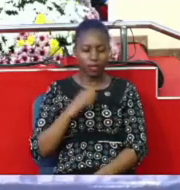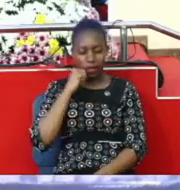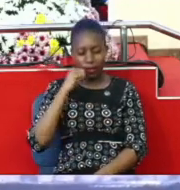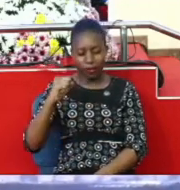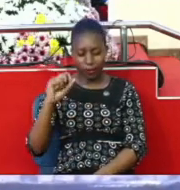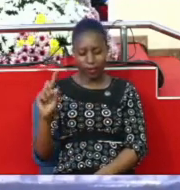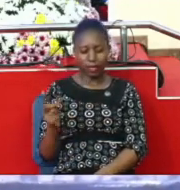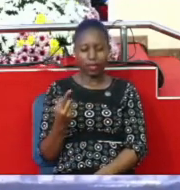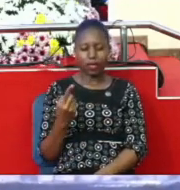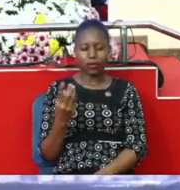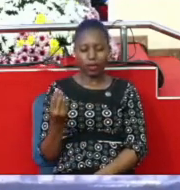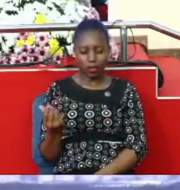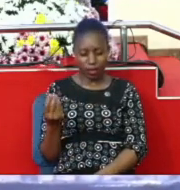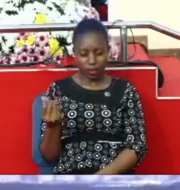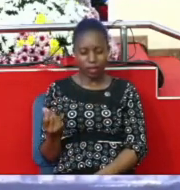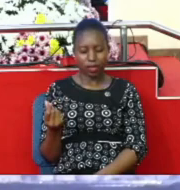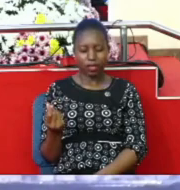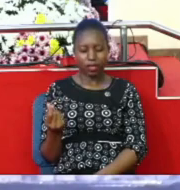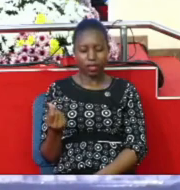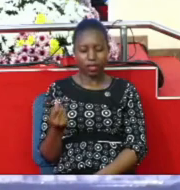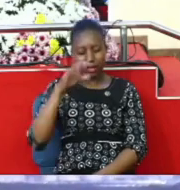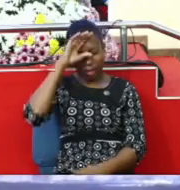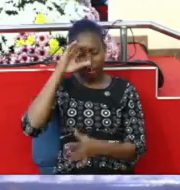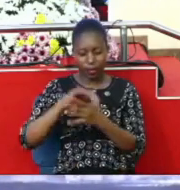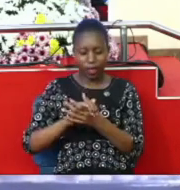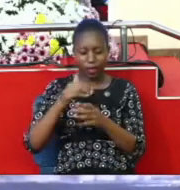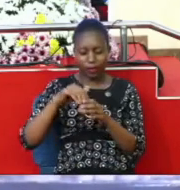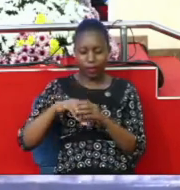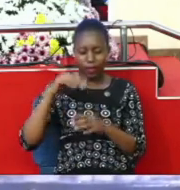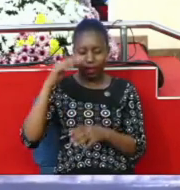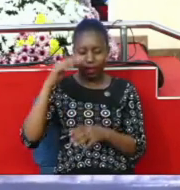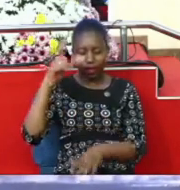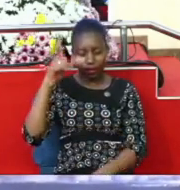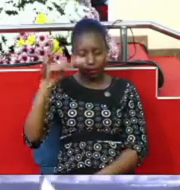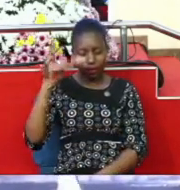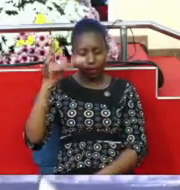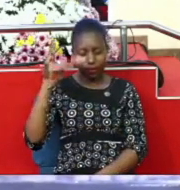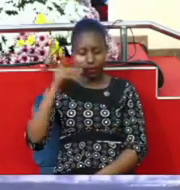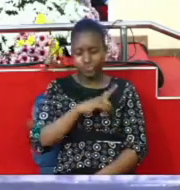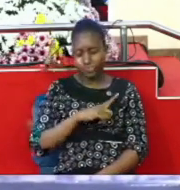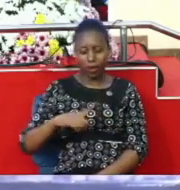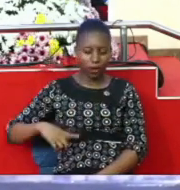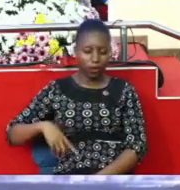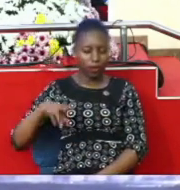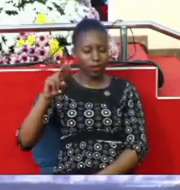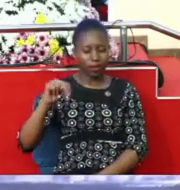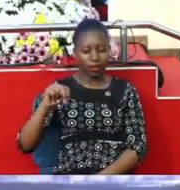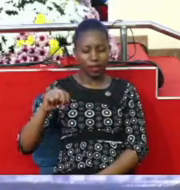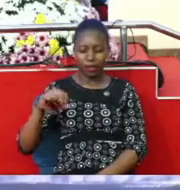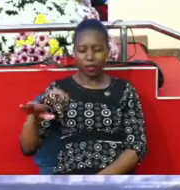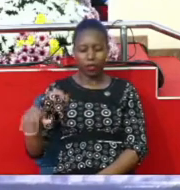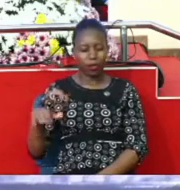shillings. And they want to believe you for. Oh God, there is no place that we can tell them, put it, it's going